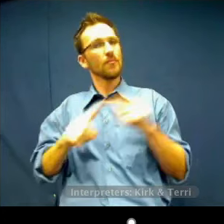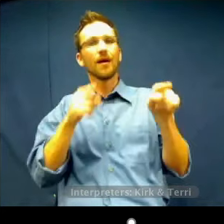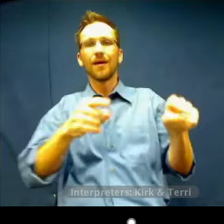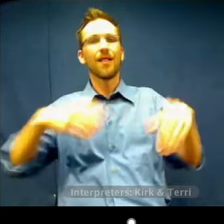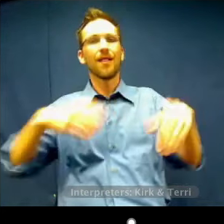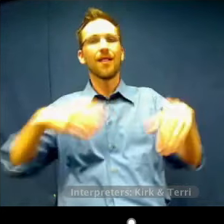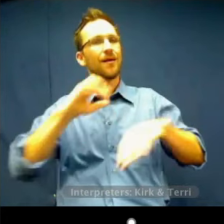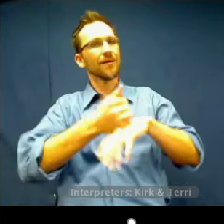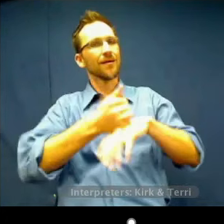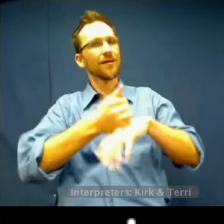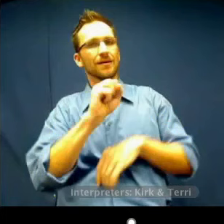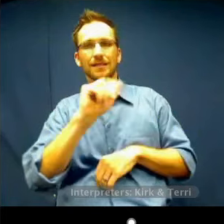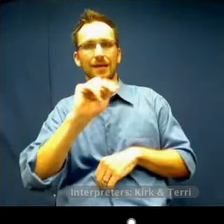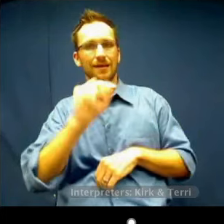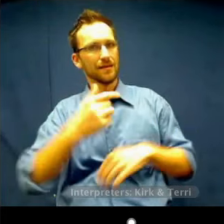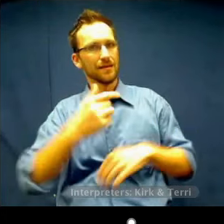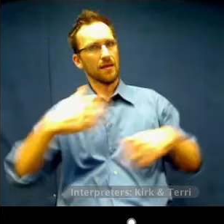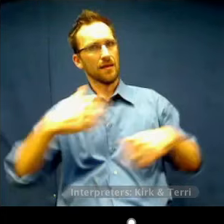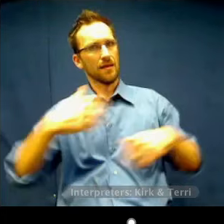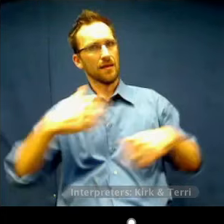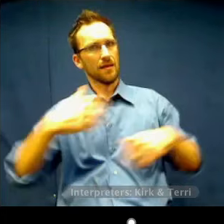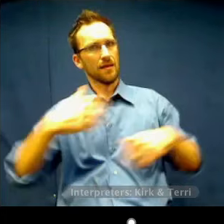But it's